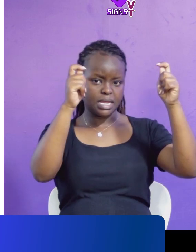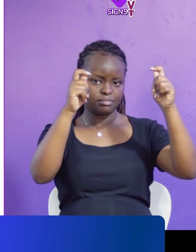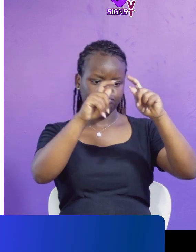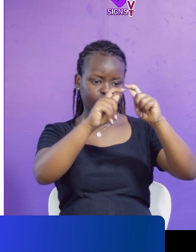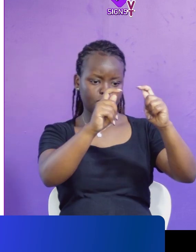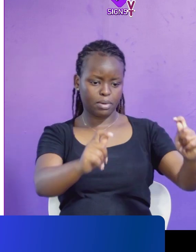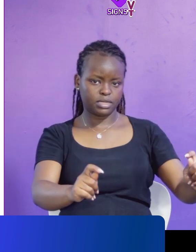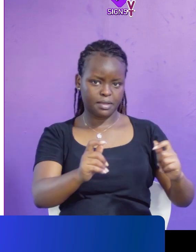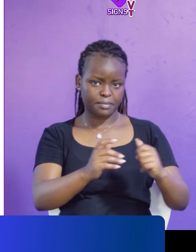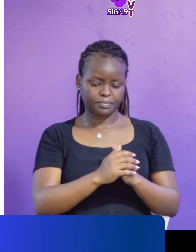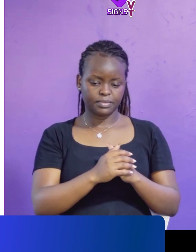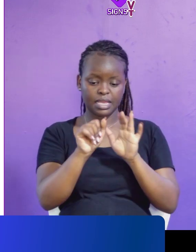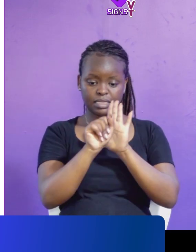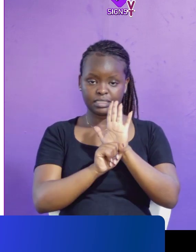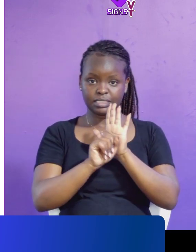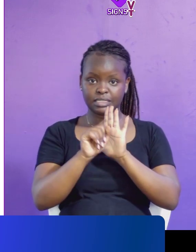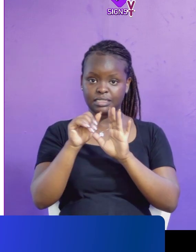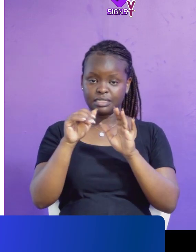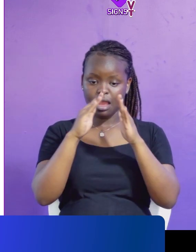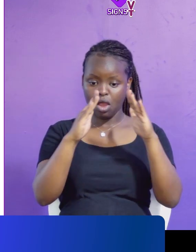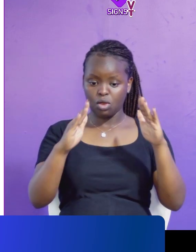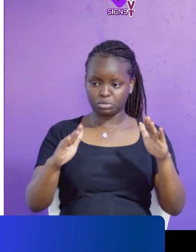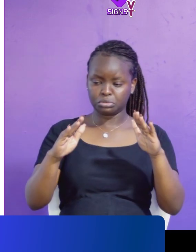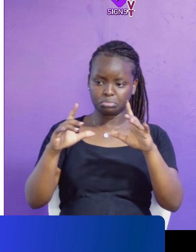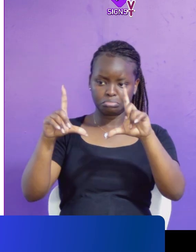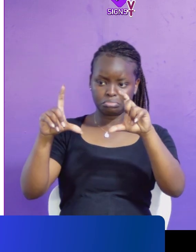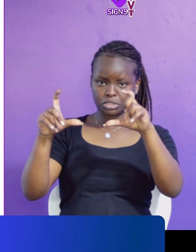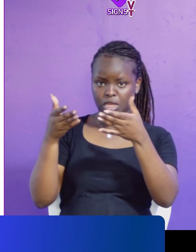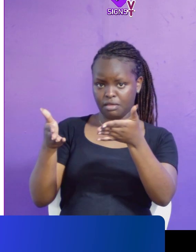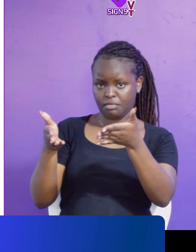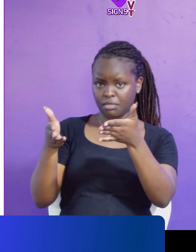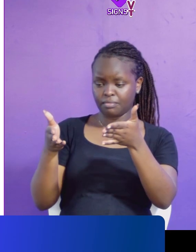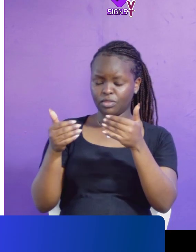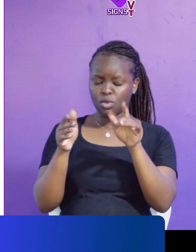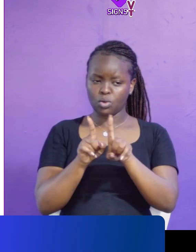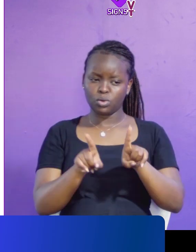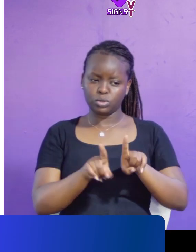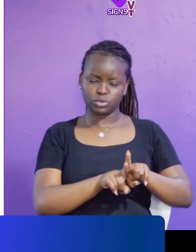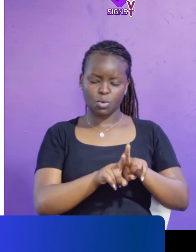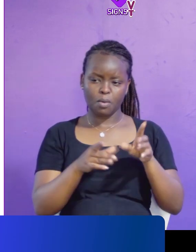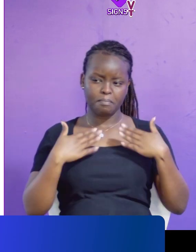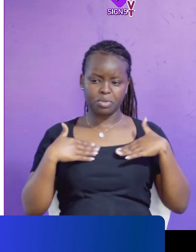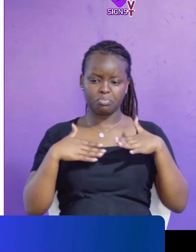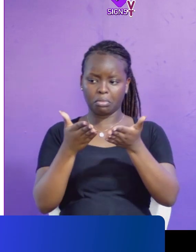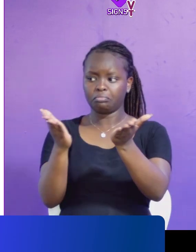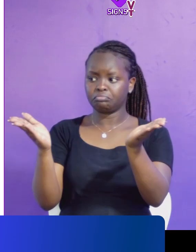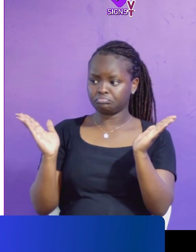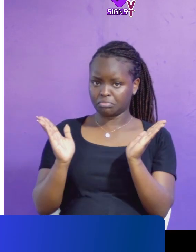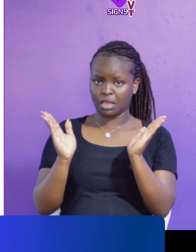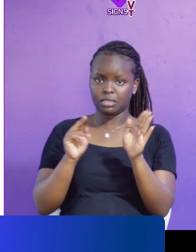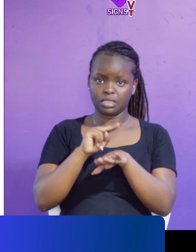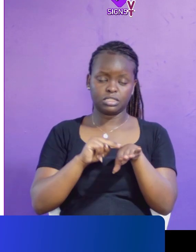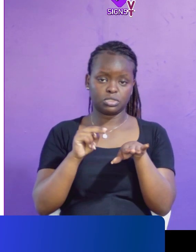The State House is pictured, but also a mirage of people are pictured in the Nation this morning.